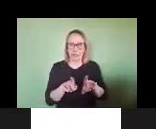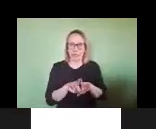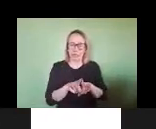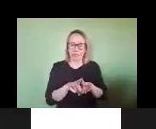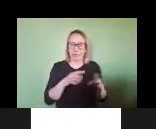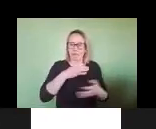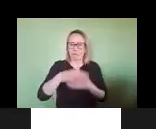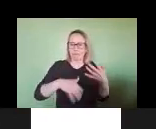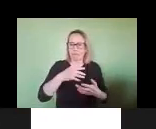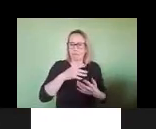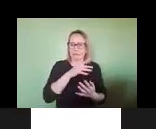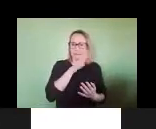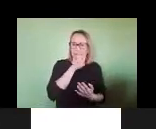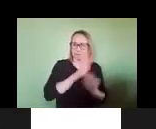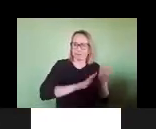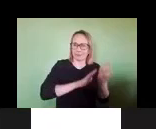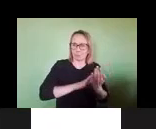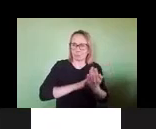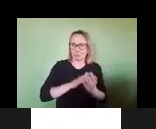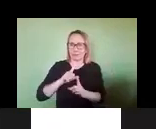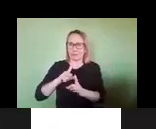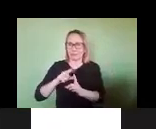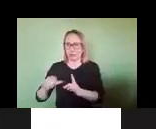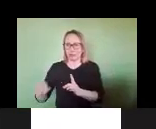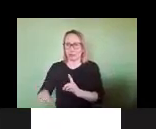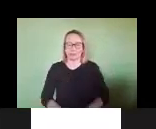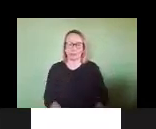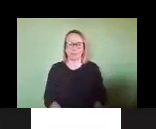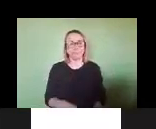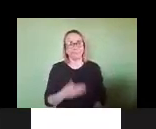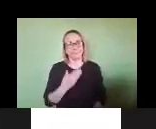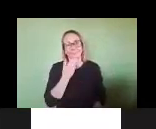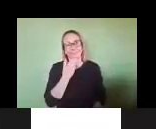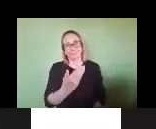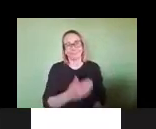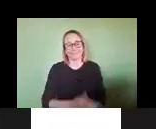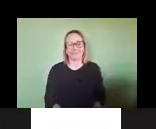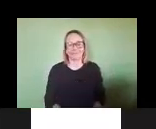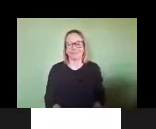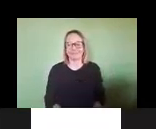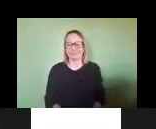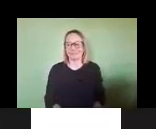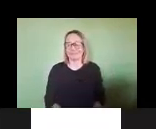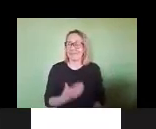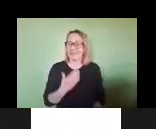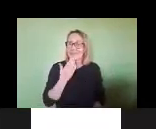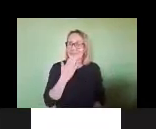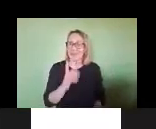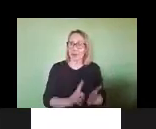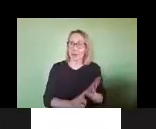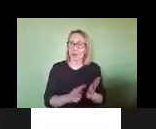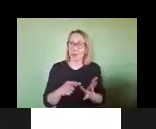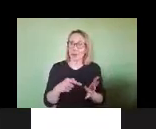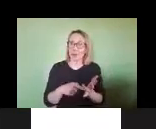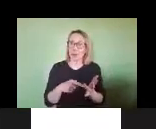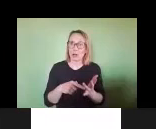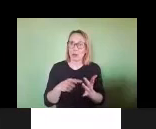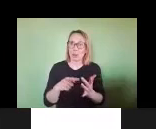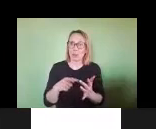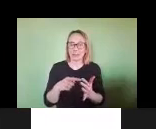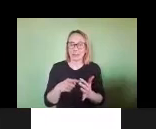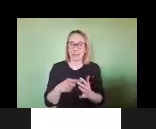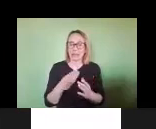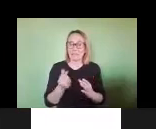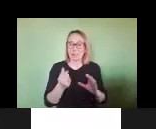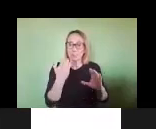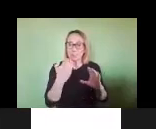work. So yeah, thank you very much. Thank you, Lottie. I'll just a couple of